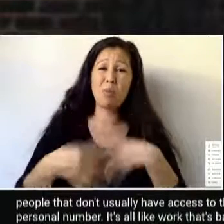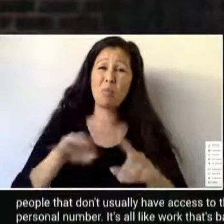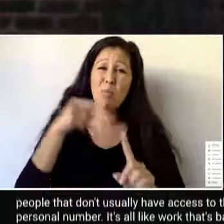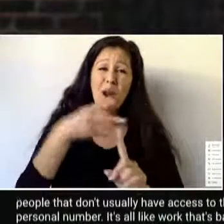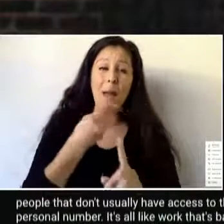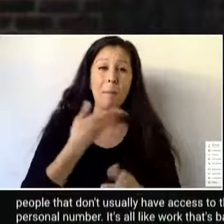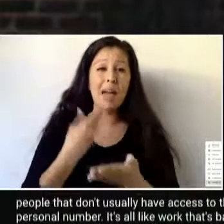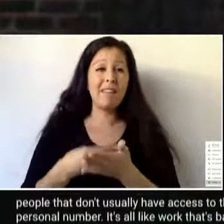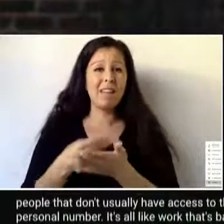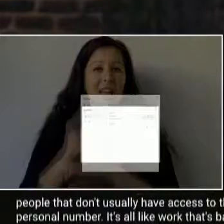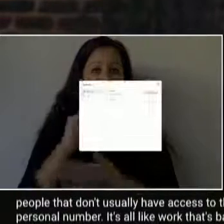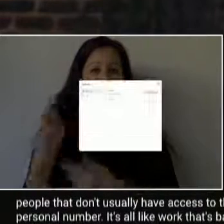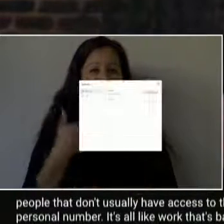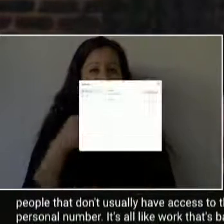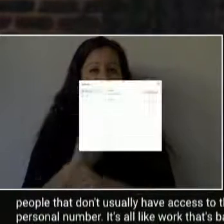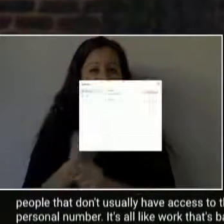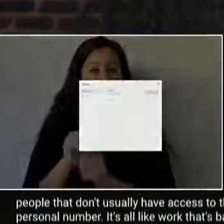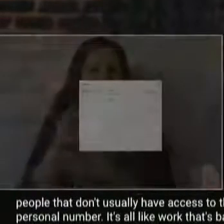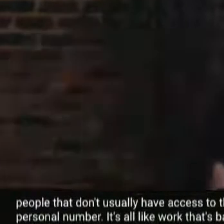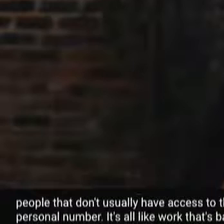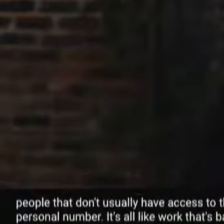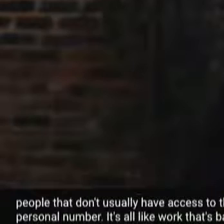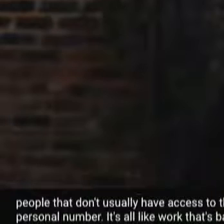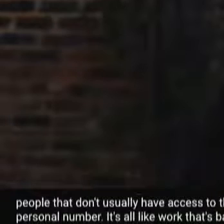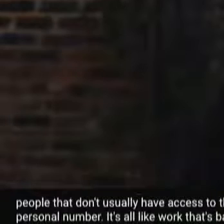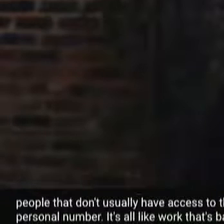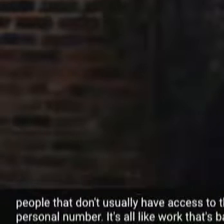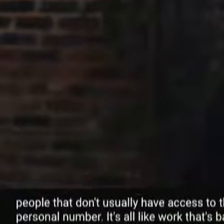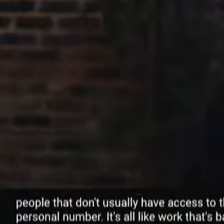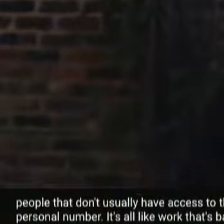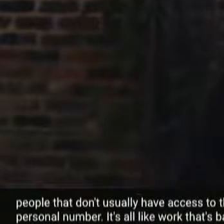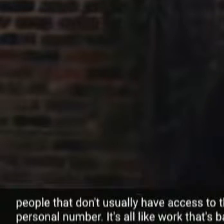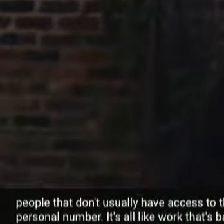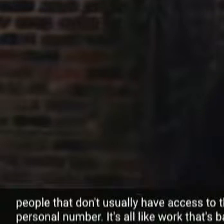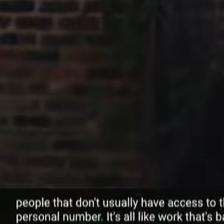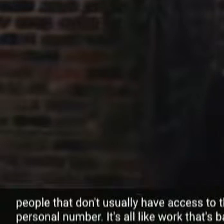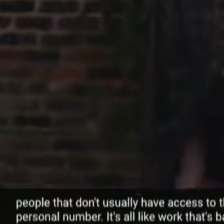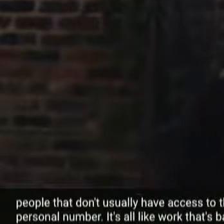better funding, and something I work with the city of Vancouver on doing